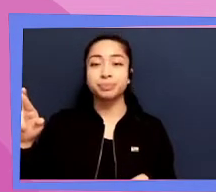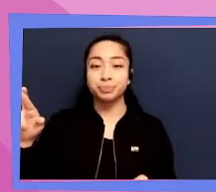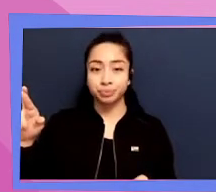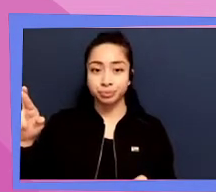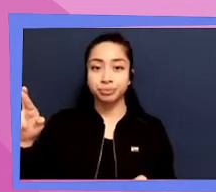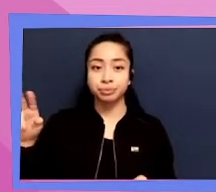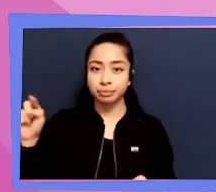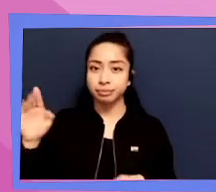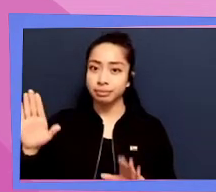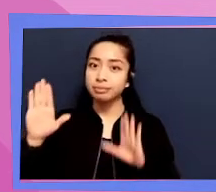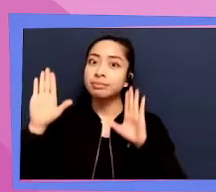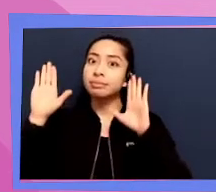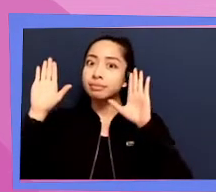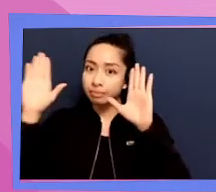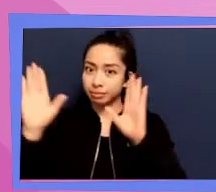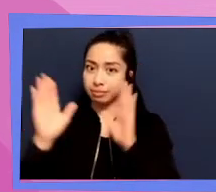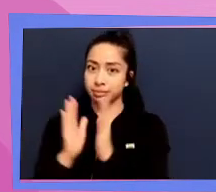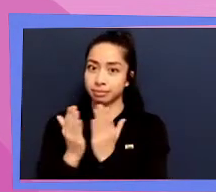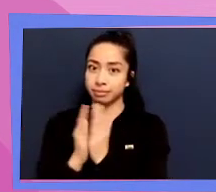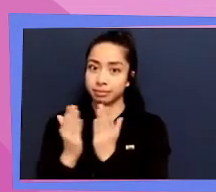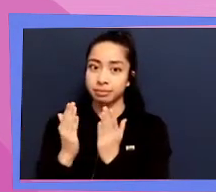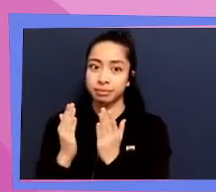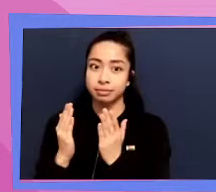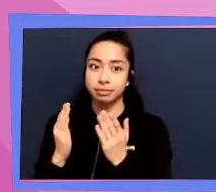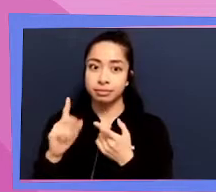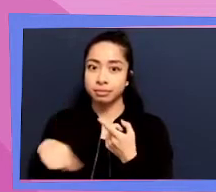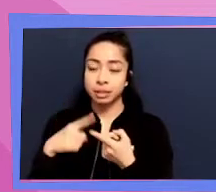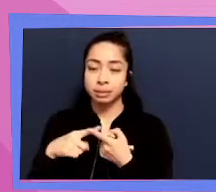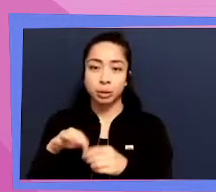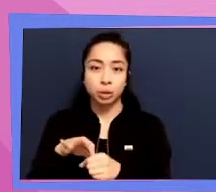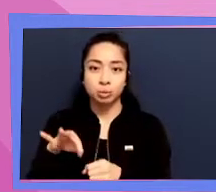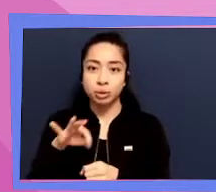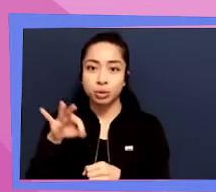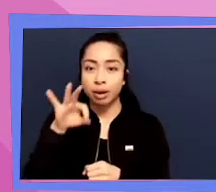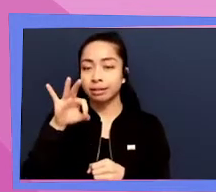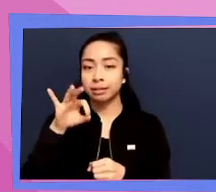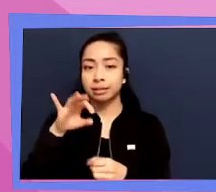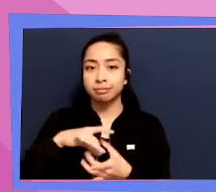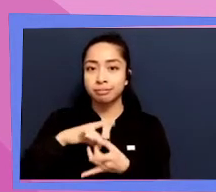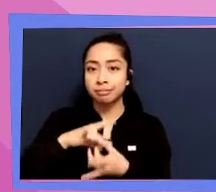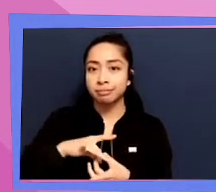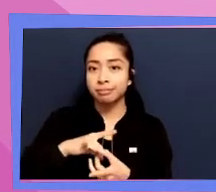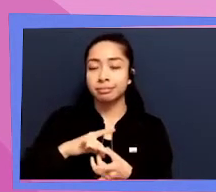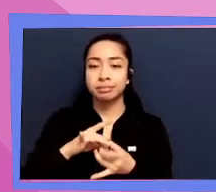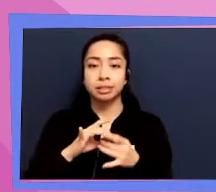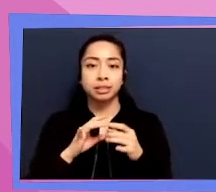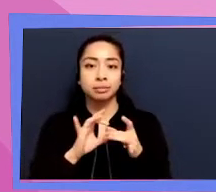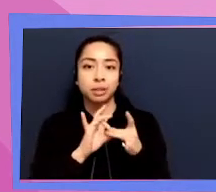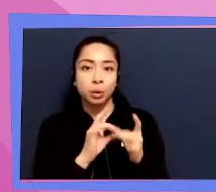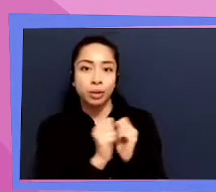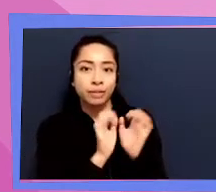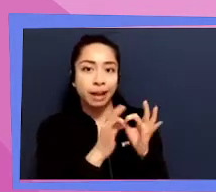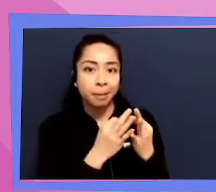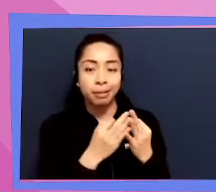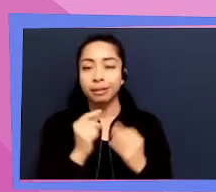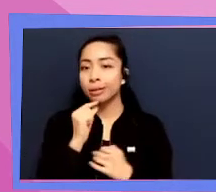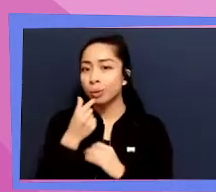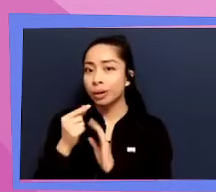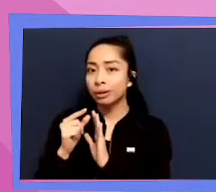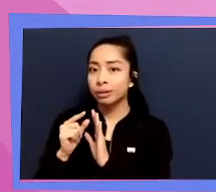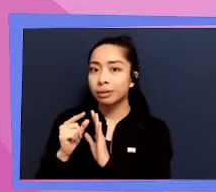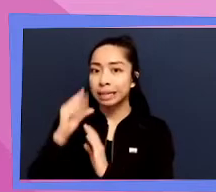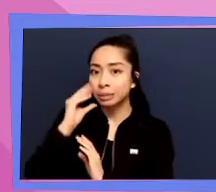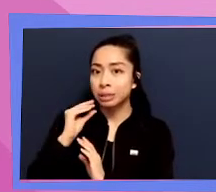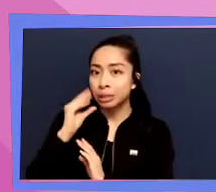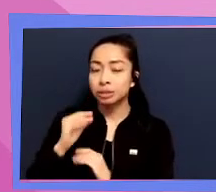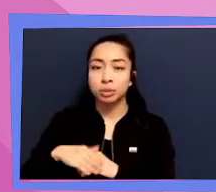also quite fantastic. It's about spirituality. It's about connection to family. It's about queerness. It's about growing up